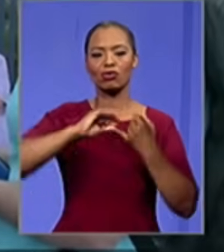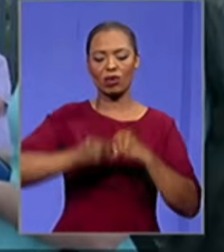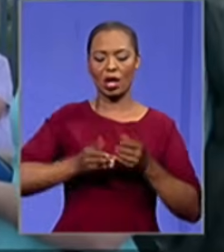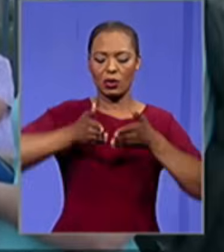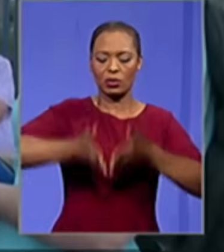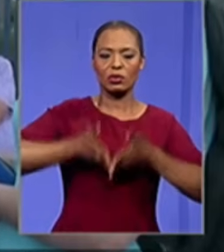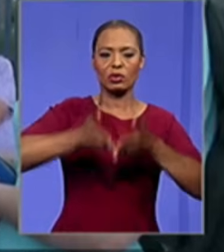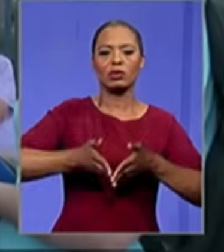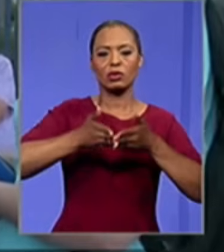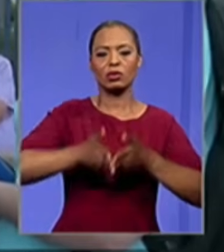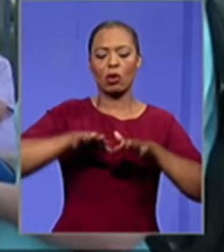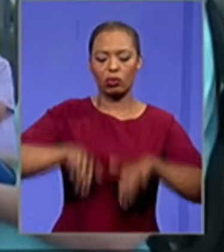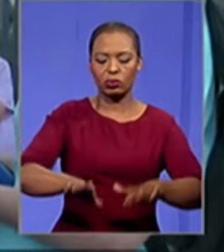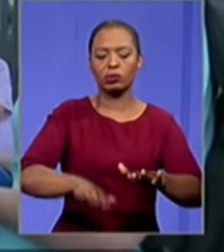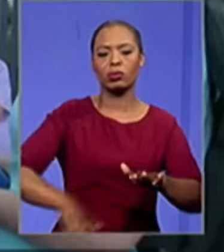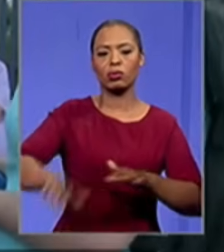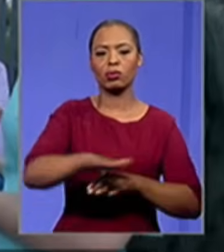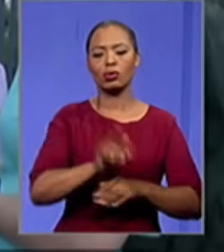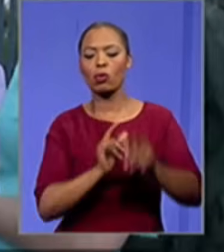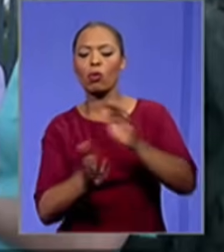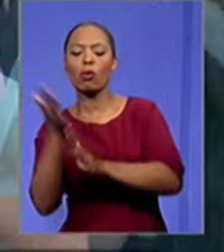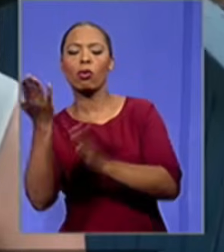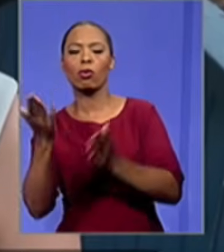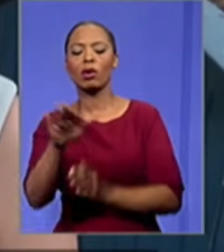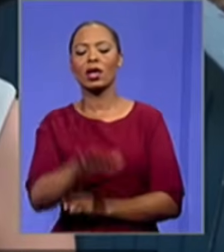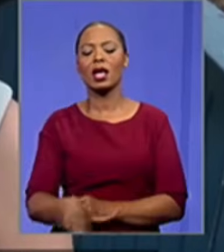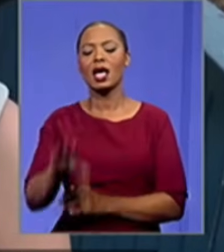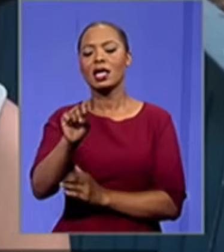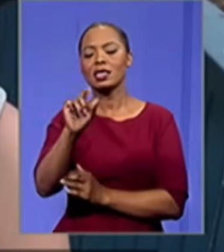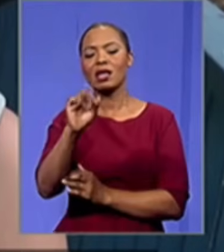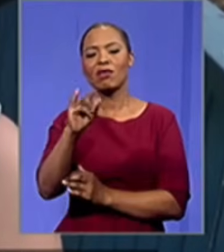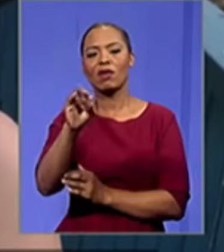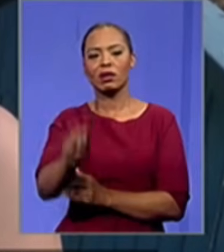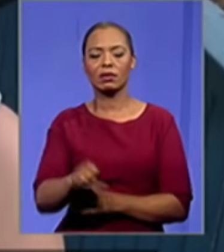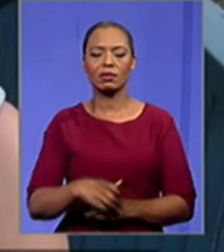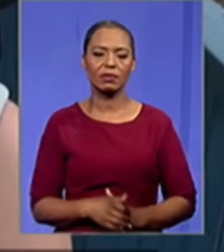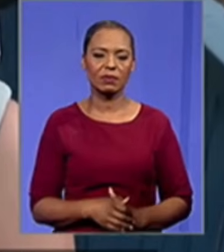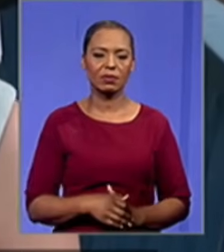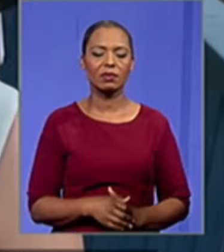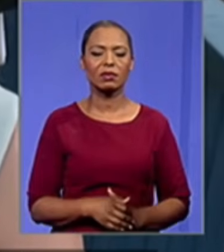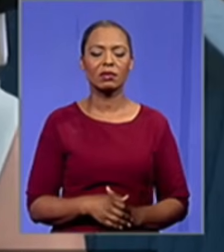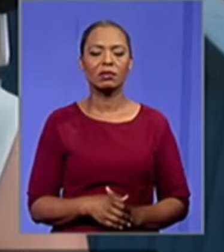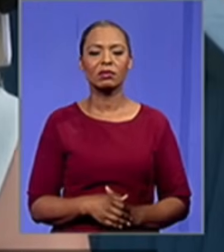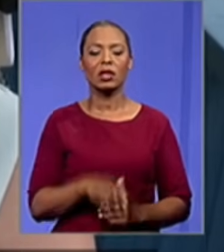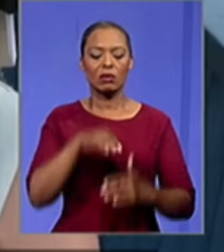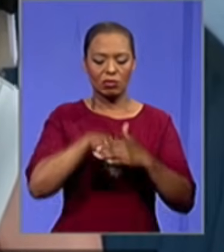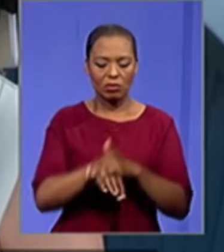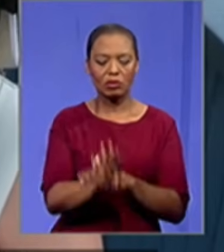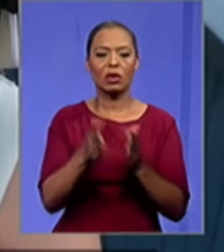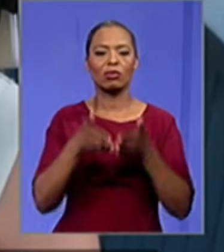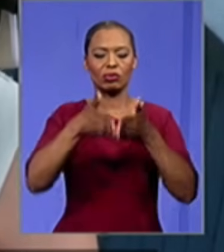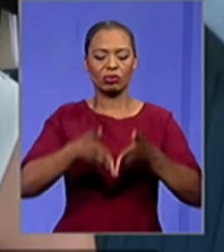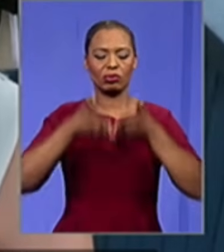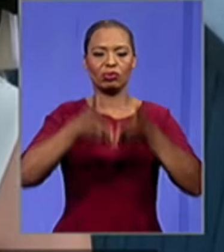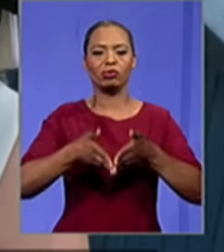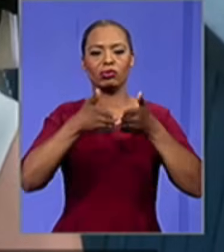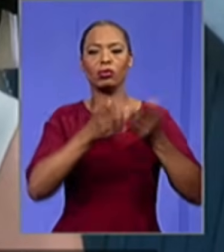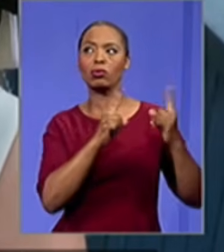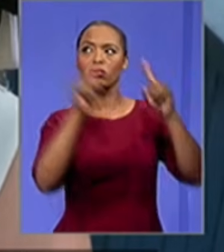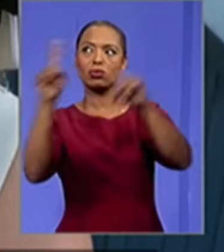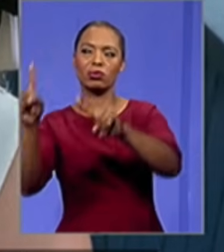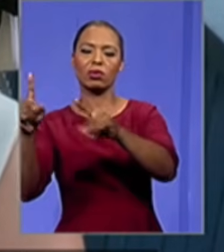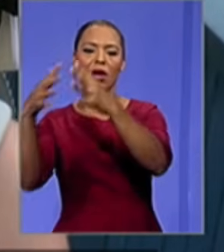leboa la ka Haifa go leba Cyprus. I'm here to get on the ship to go to America. Well, the ship is